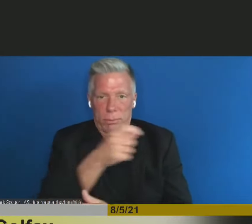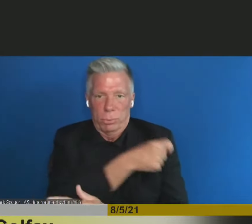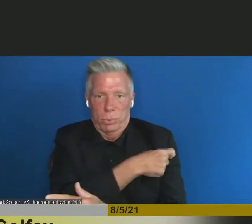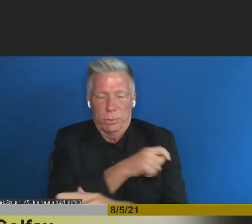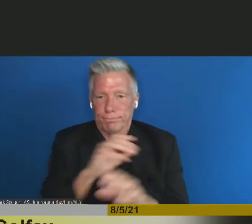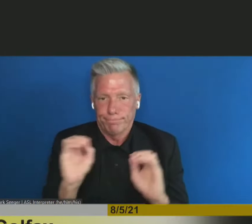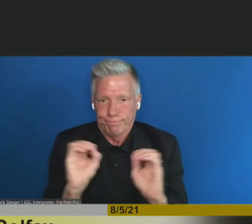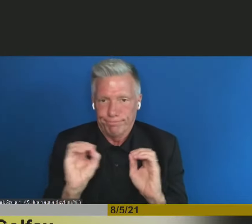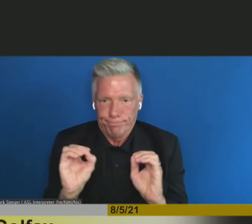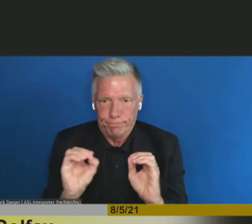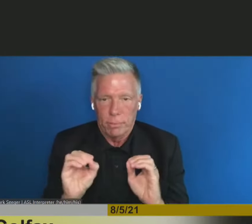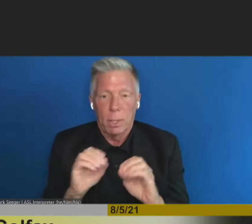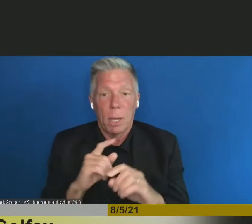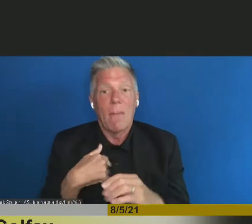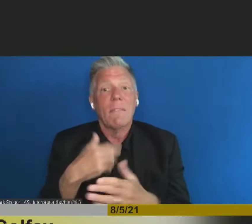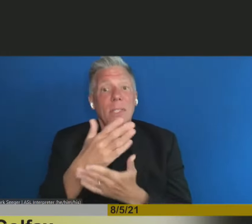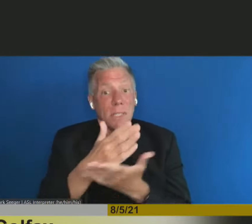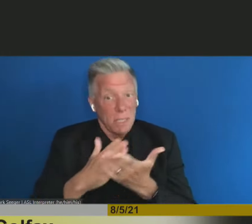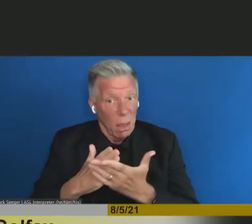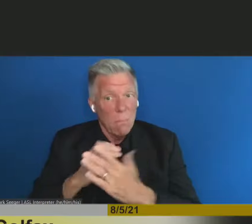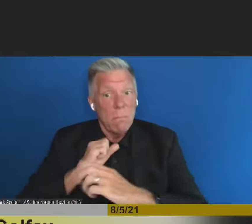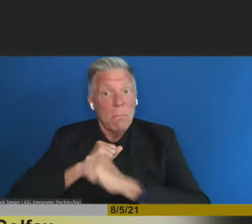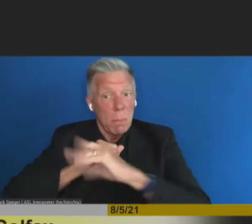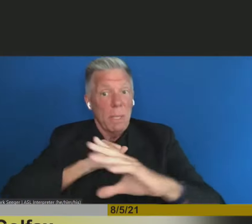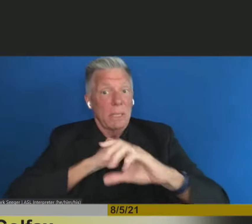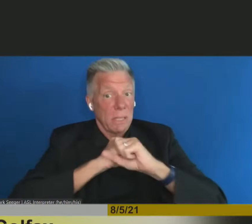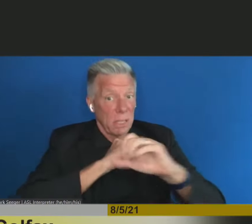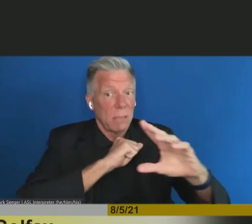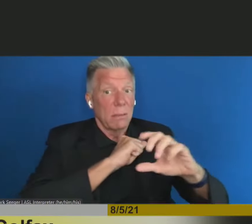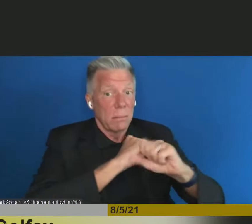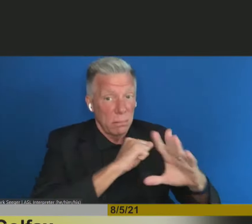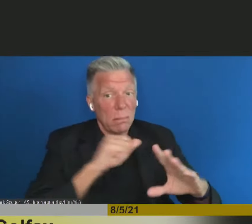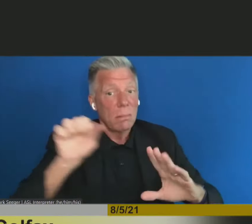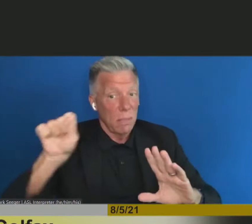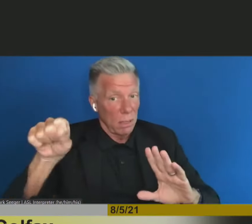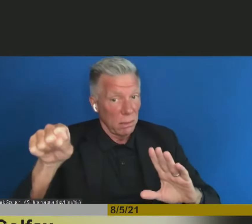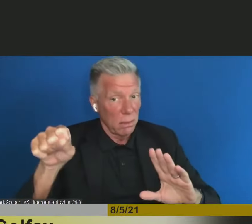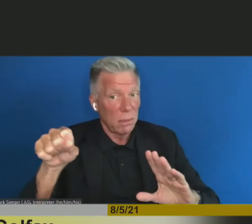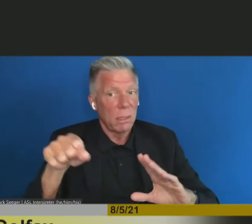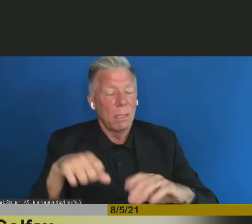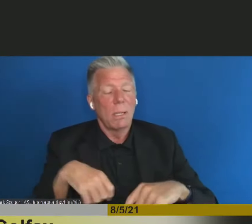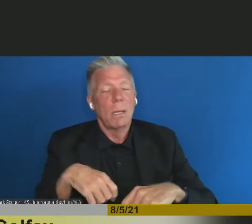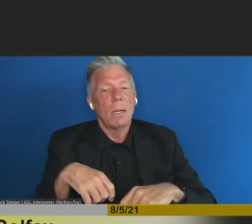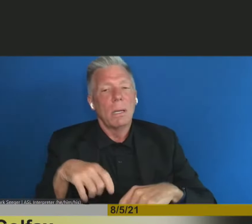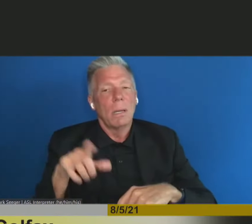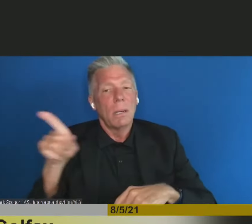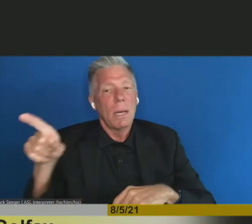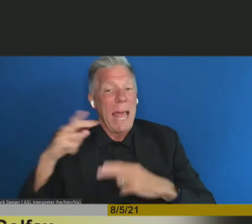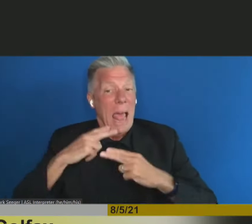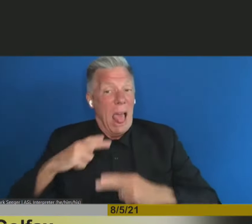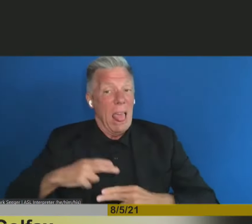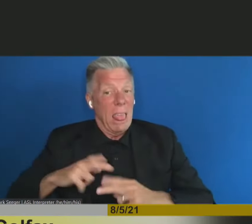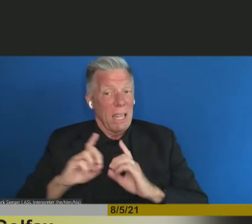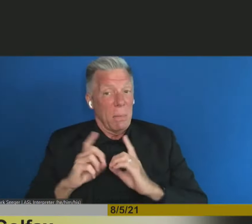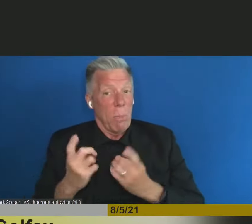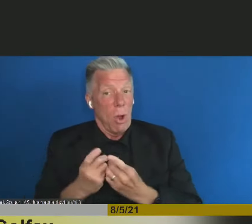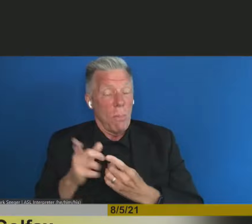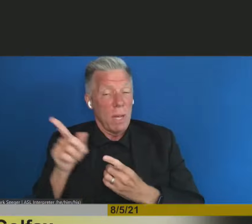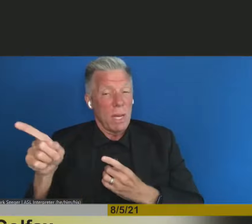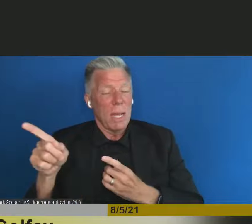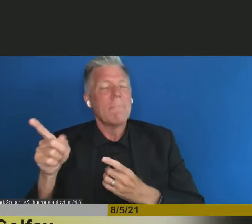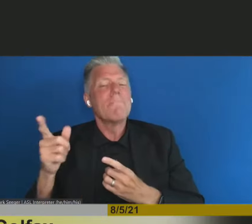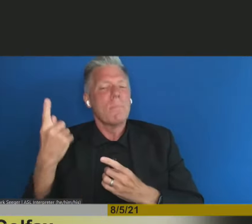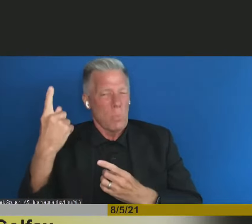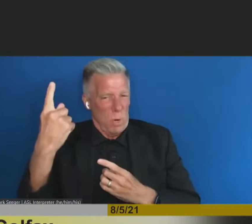some publicity about an accommodation that the health department made, which is